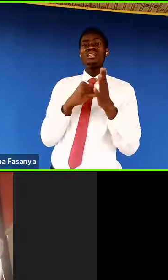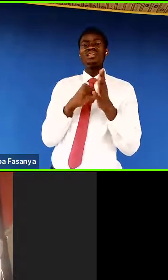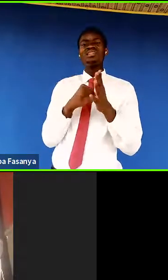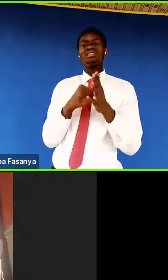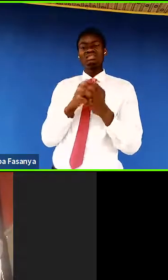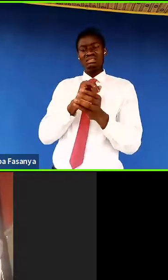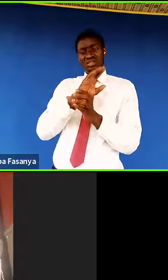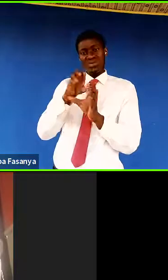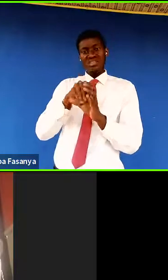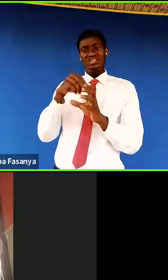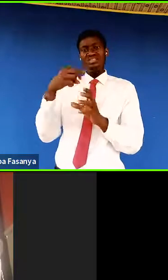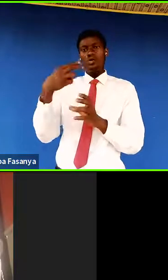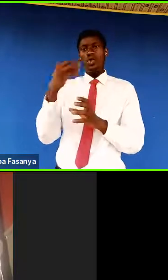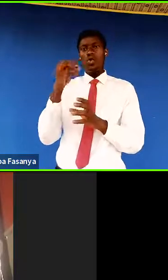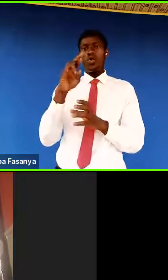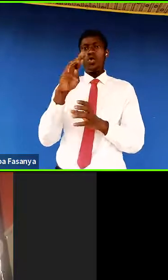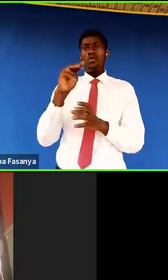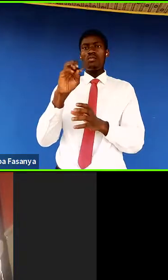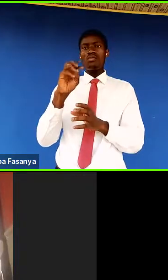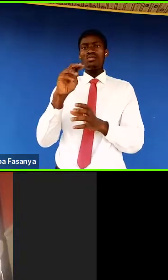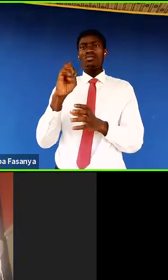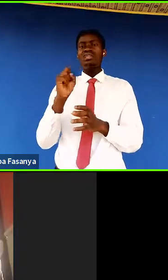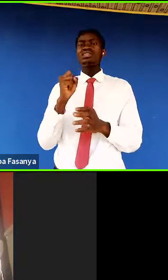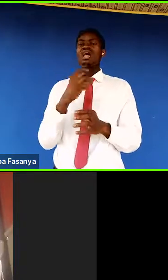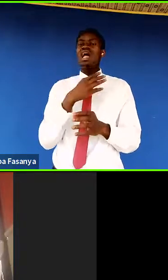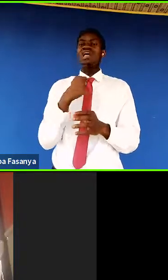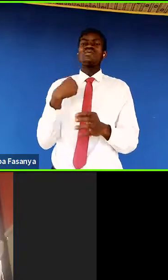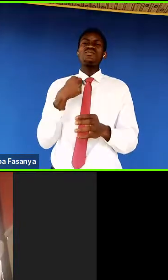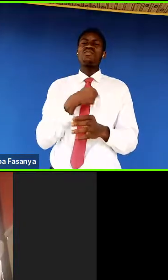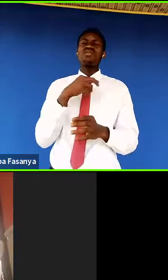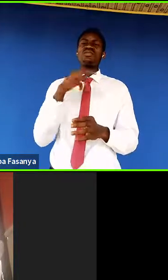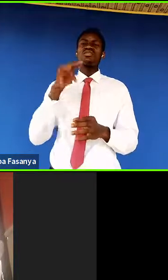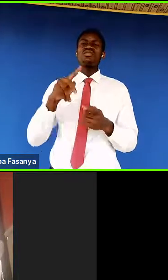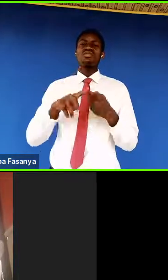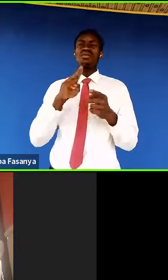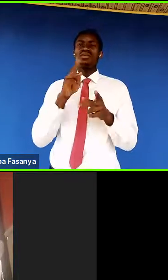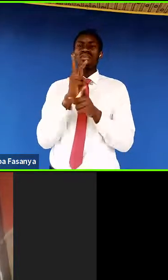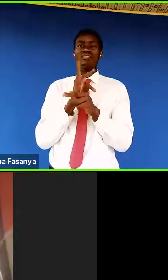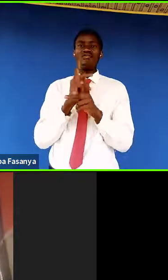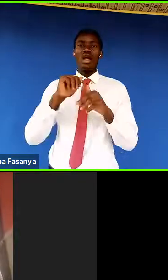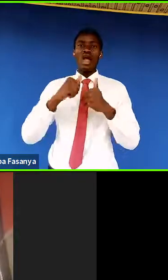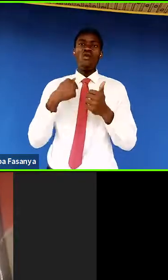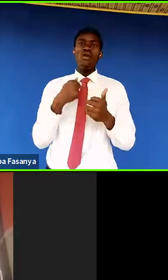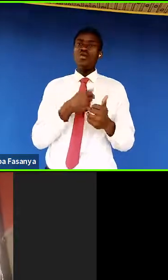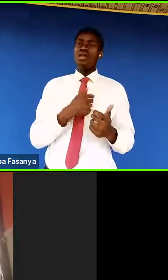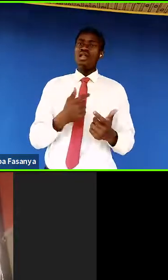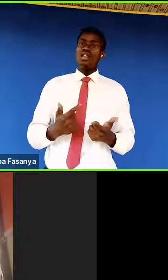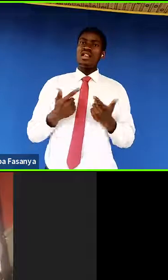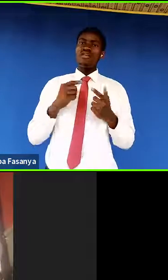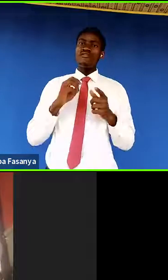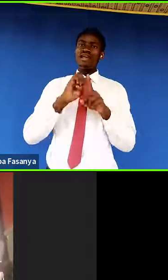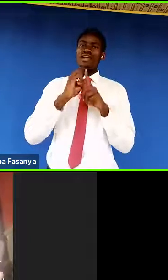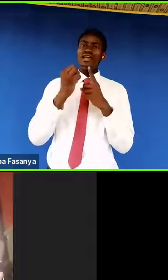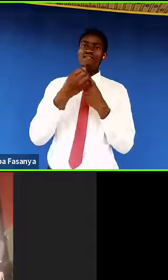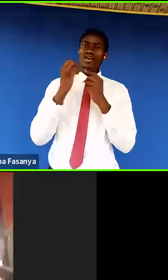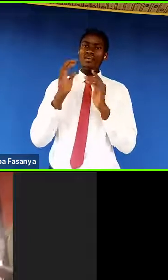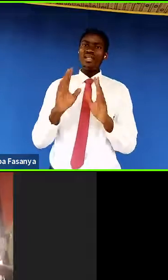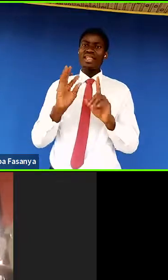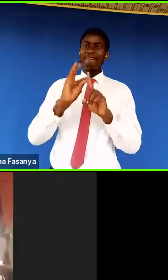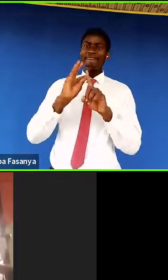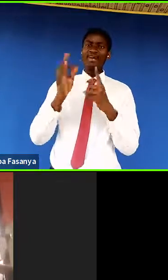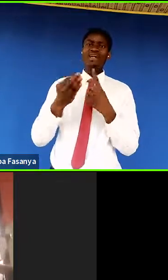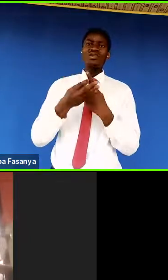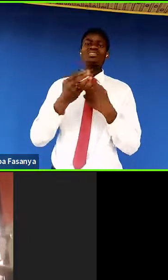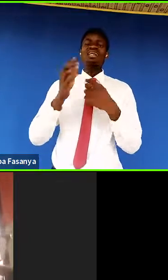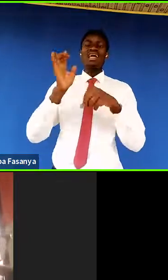we eat and how we live our lives. The environmental factors, where you walk, what you do, also could affect the production